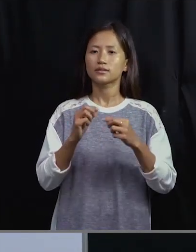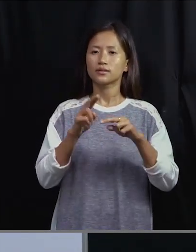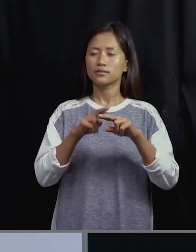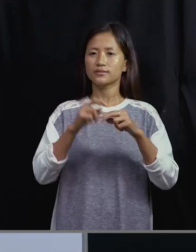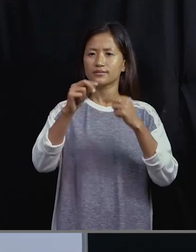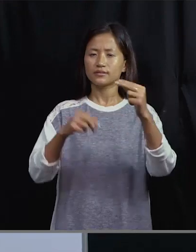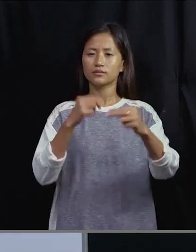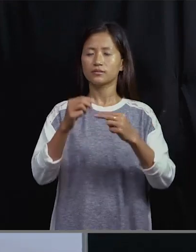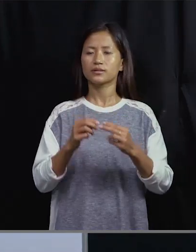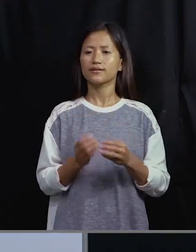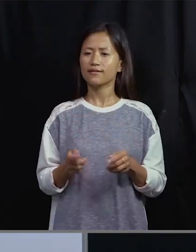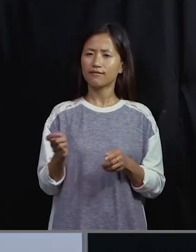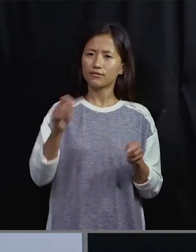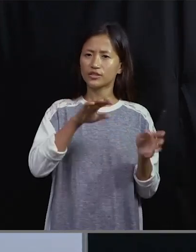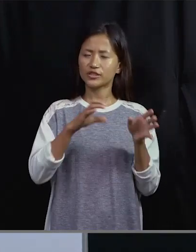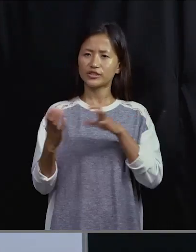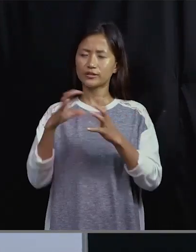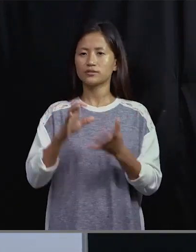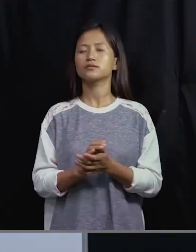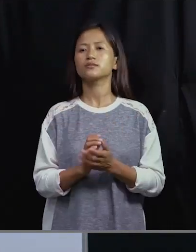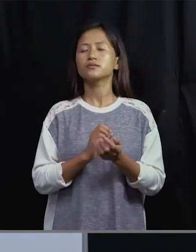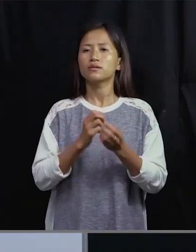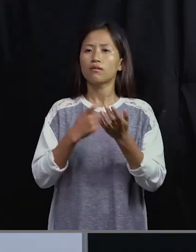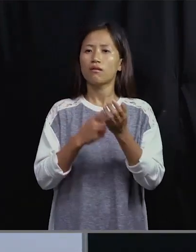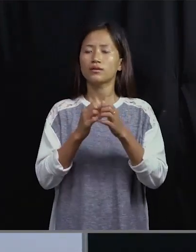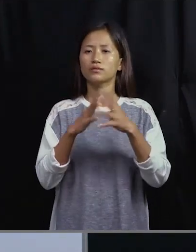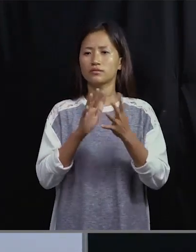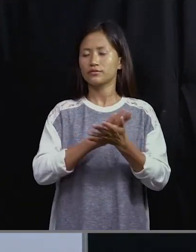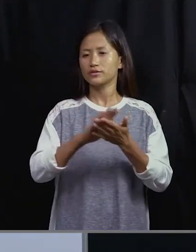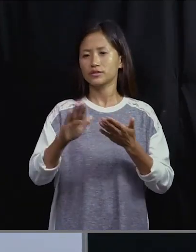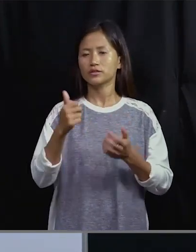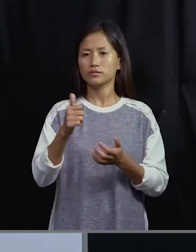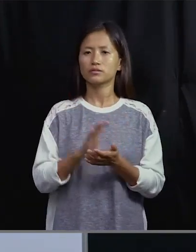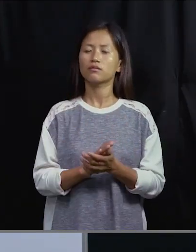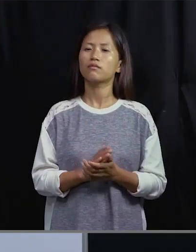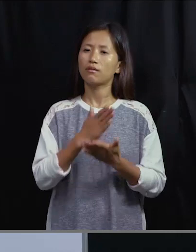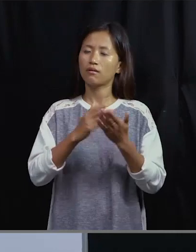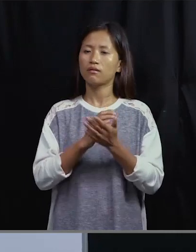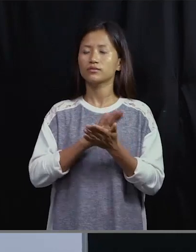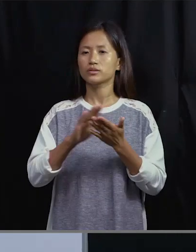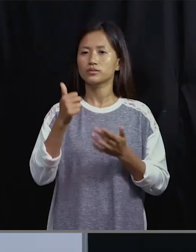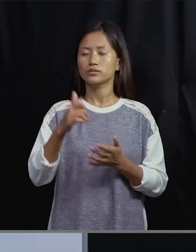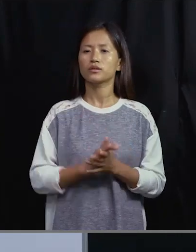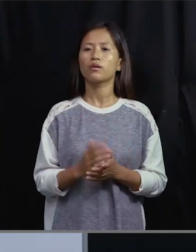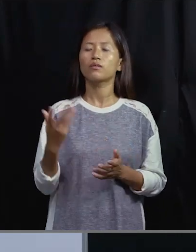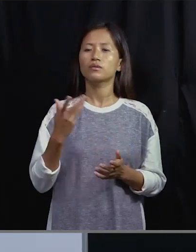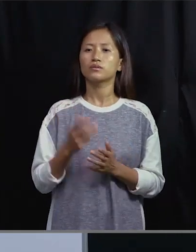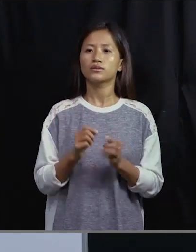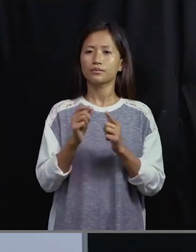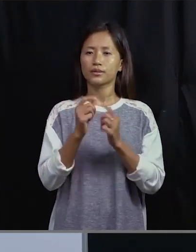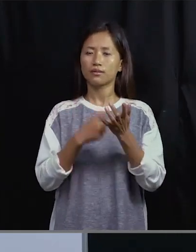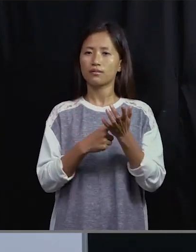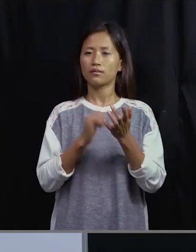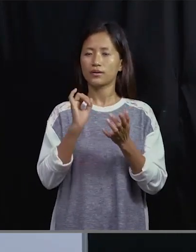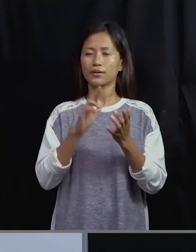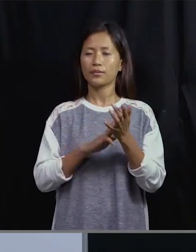raw materials into finished goods or semi-finished goods, isn't it? So here we will study about what is primary industry, what